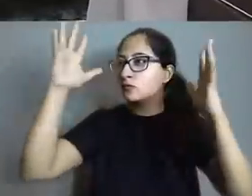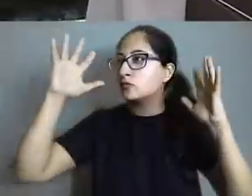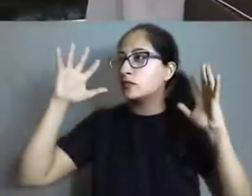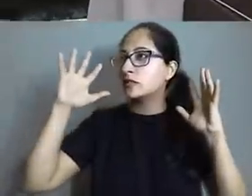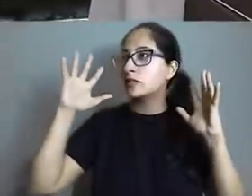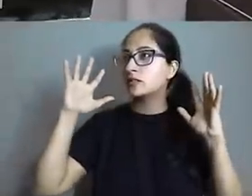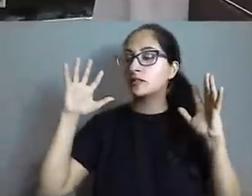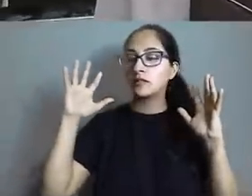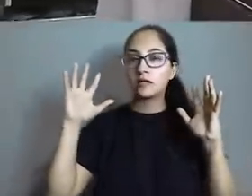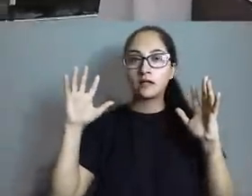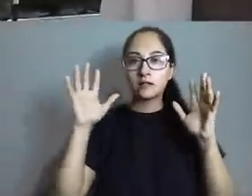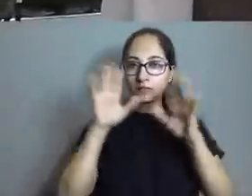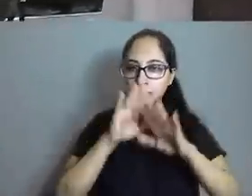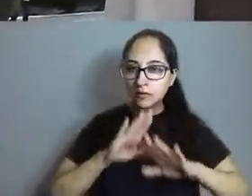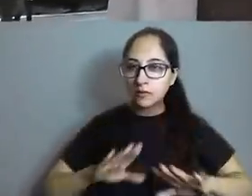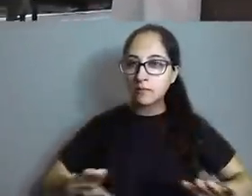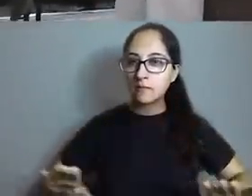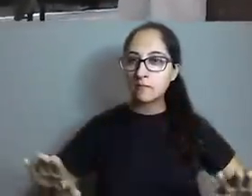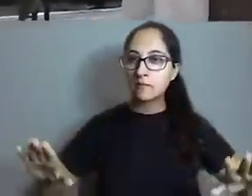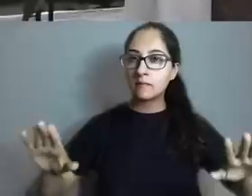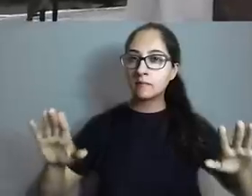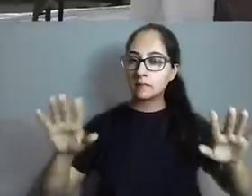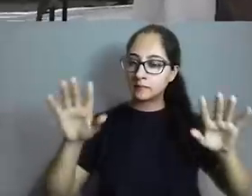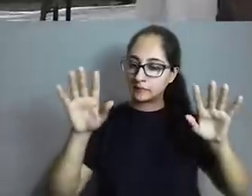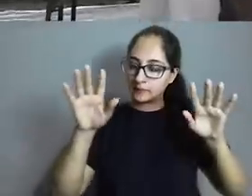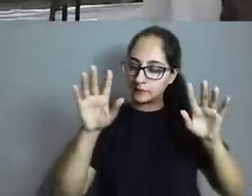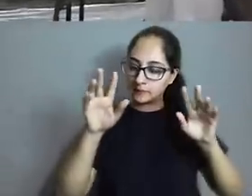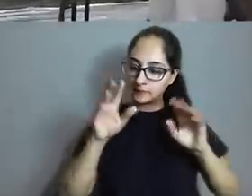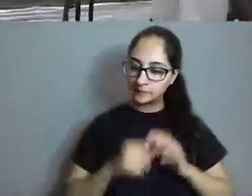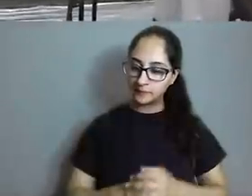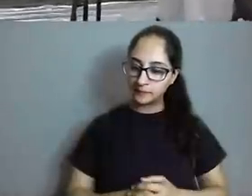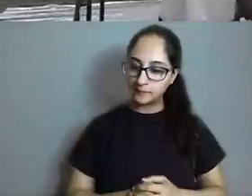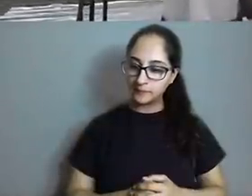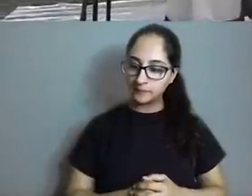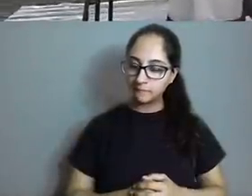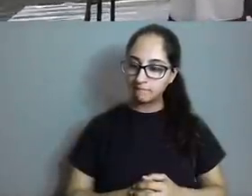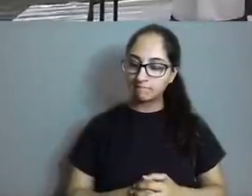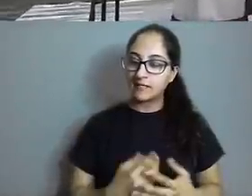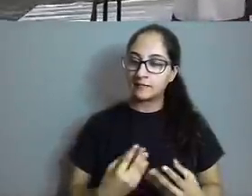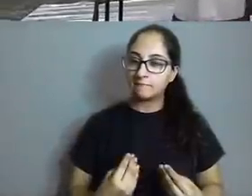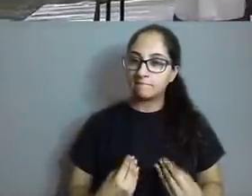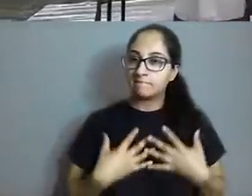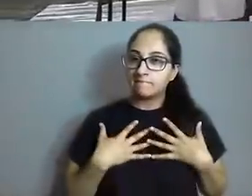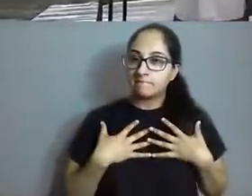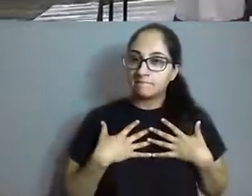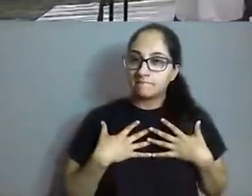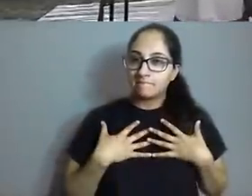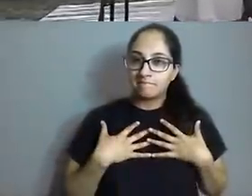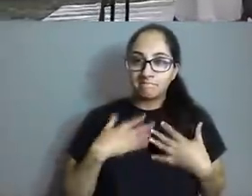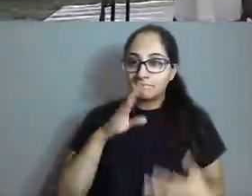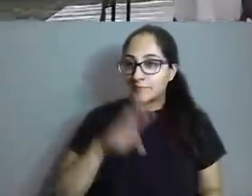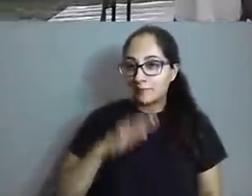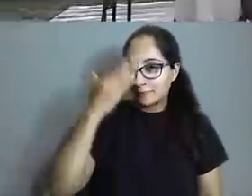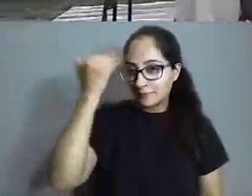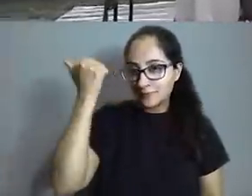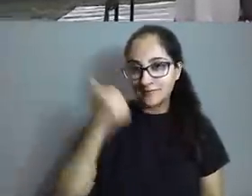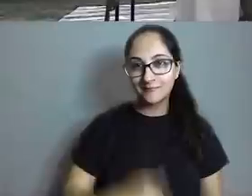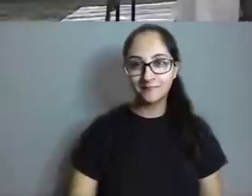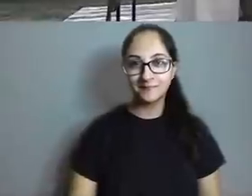really serene and calm and and an experience i will remember for the rest of my